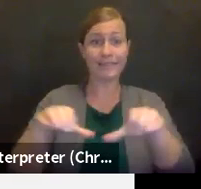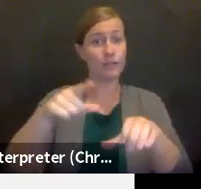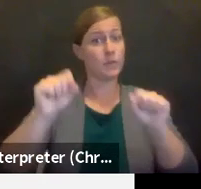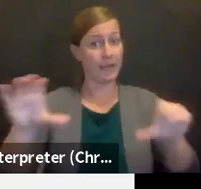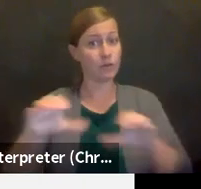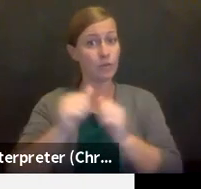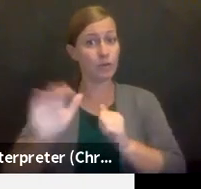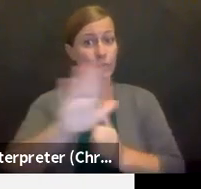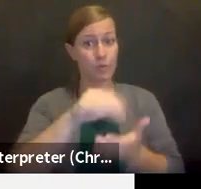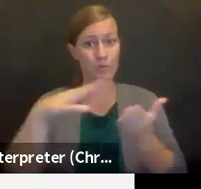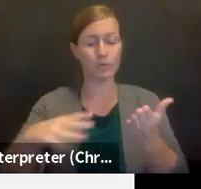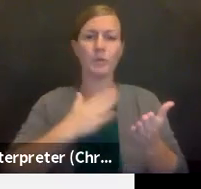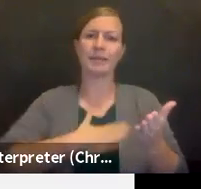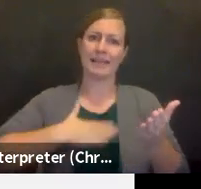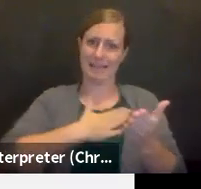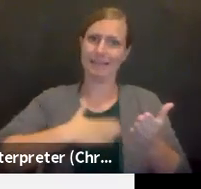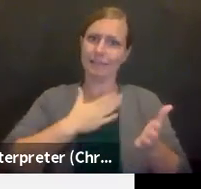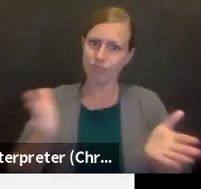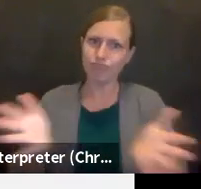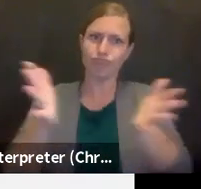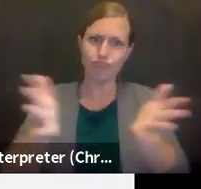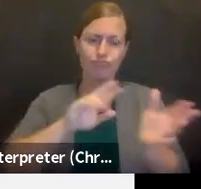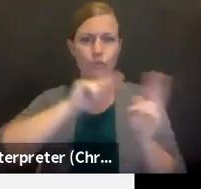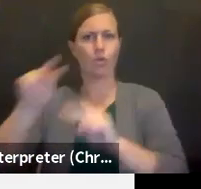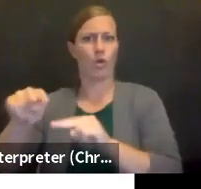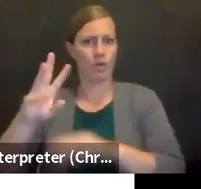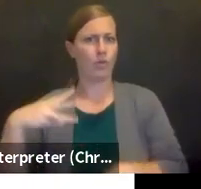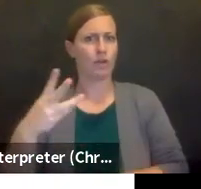please, please, please look at the Washington Hub.